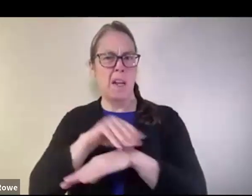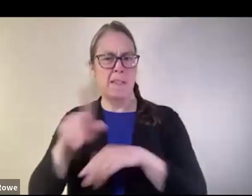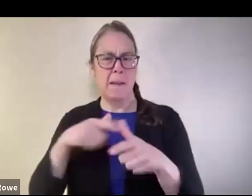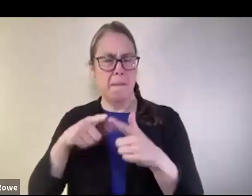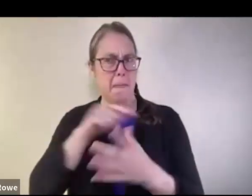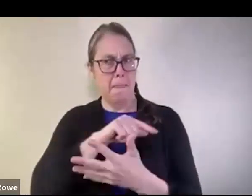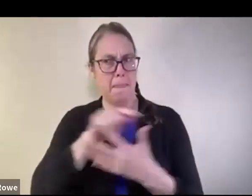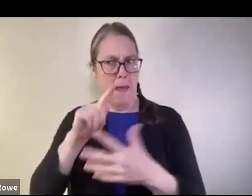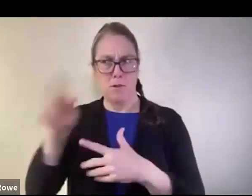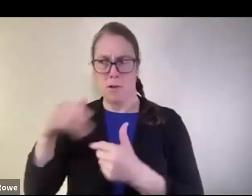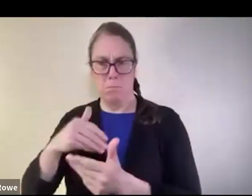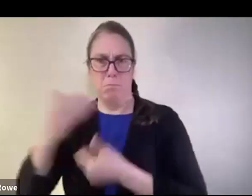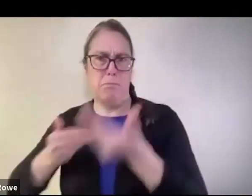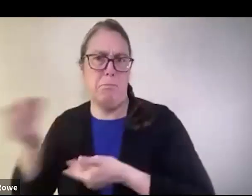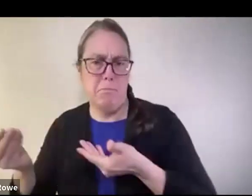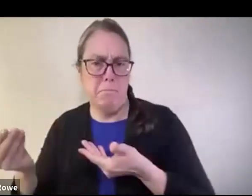themselves.